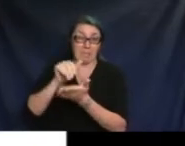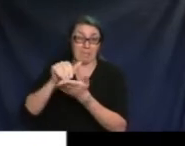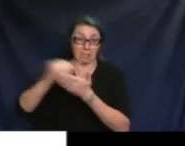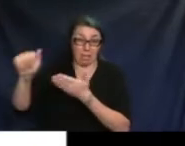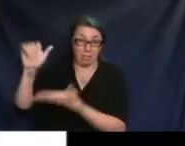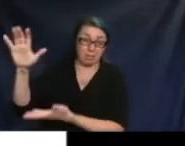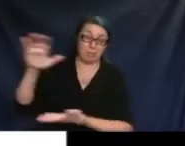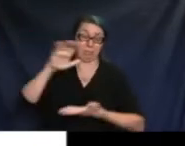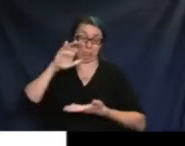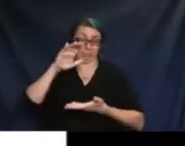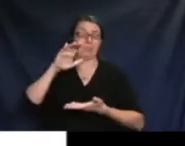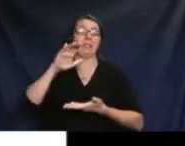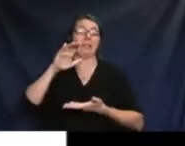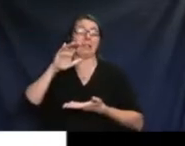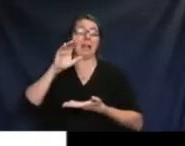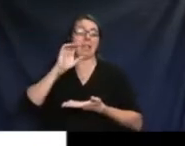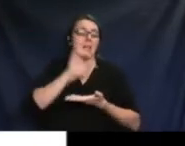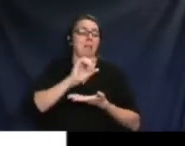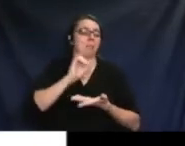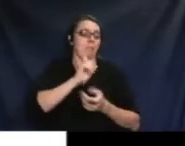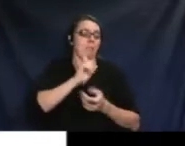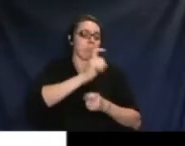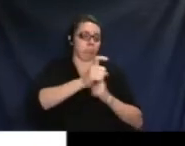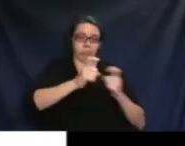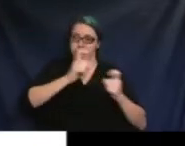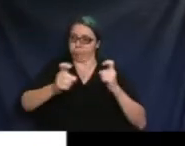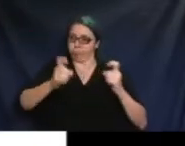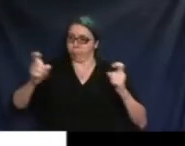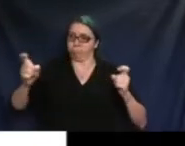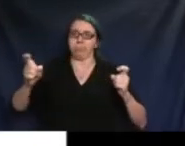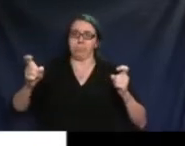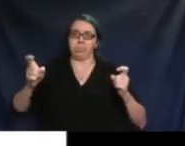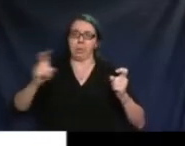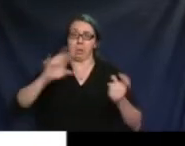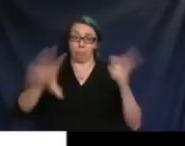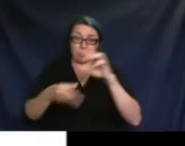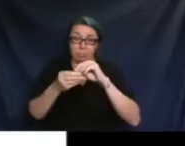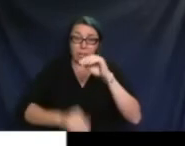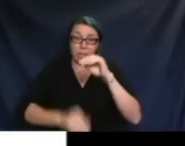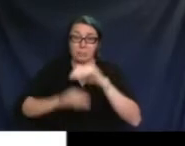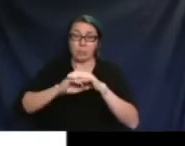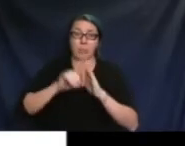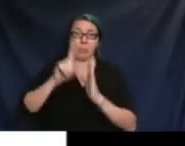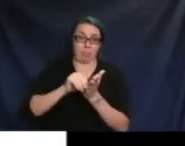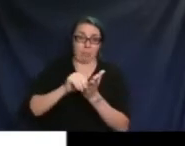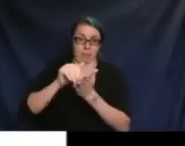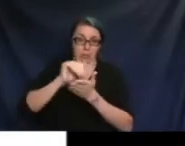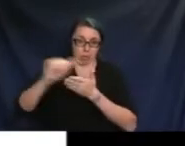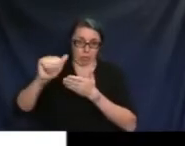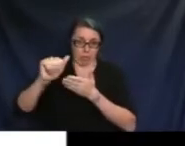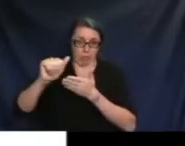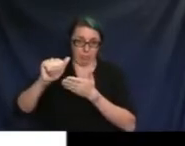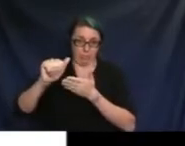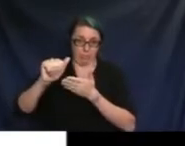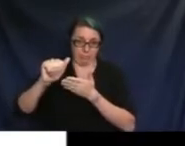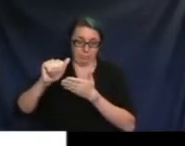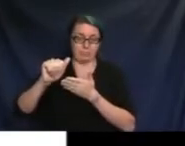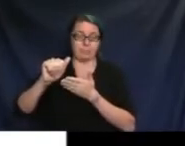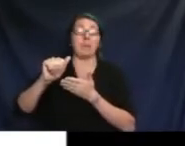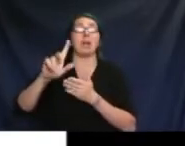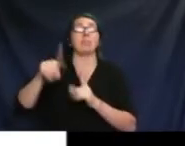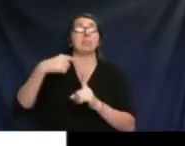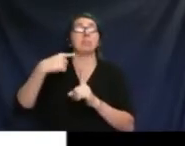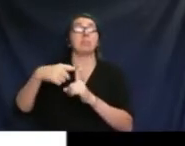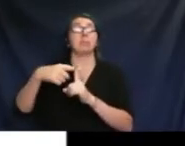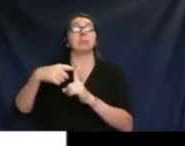up to $1 million in this first round, and then also have some applicants that are earmarked for as